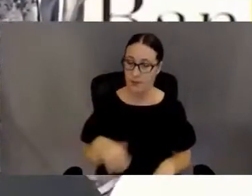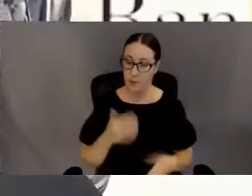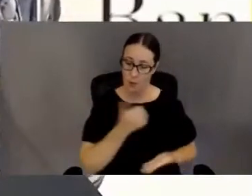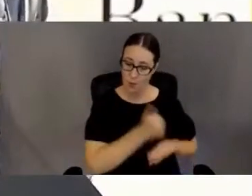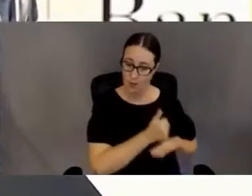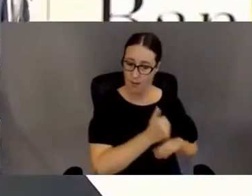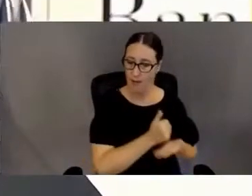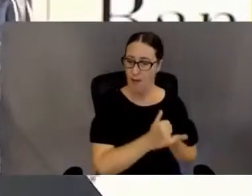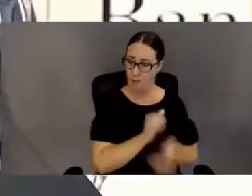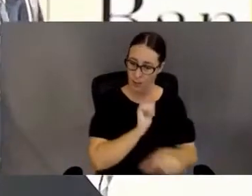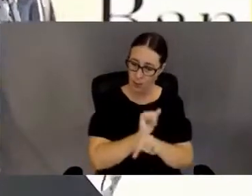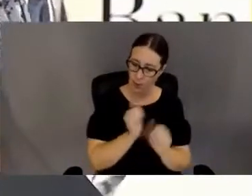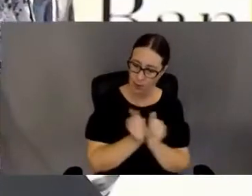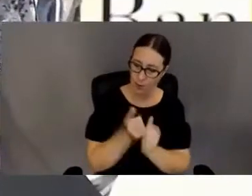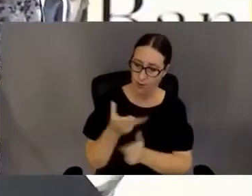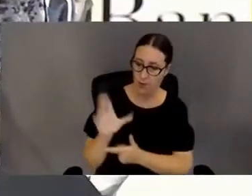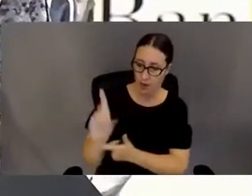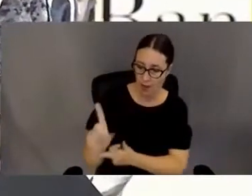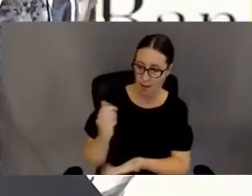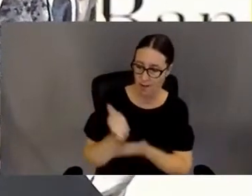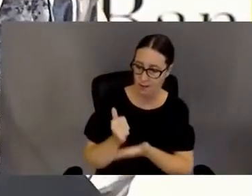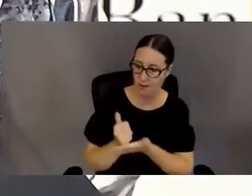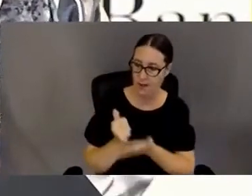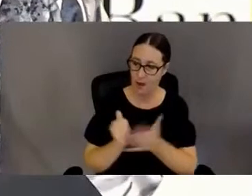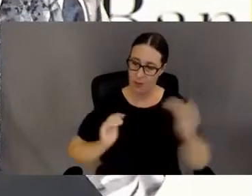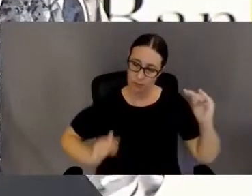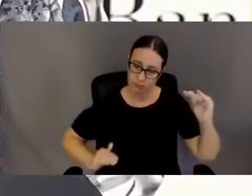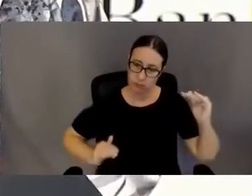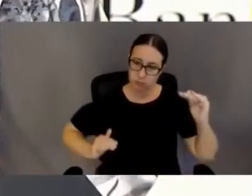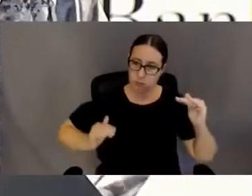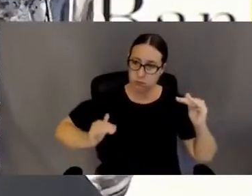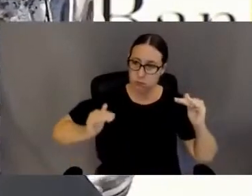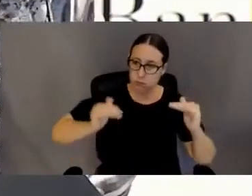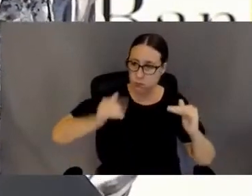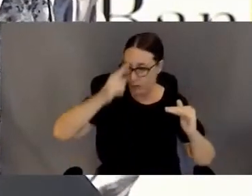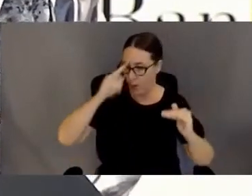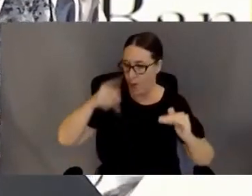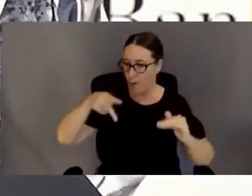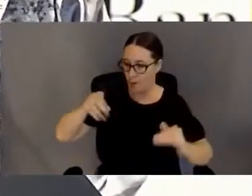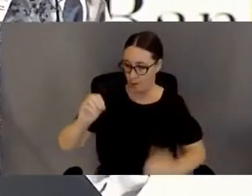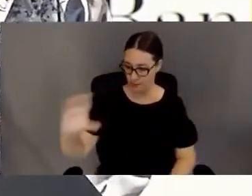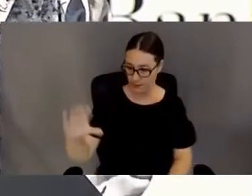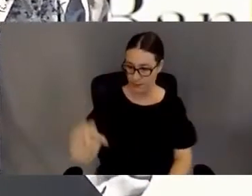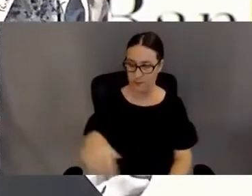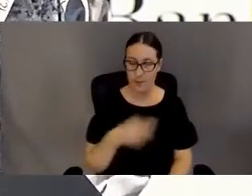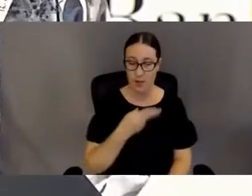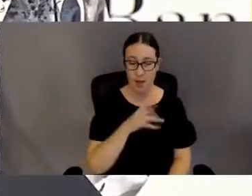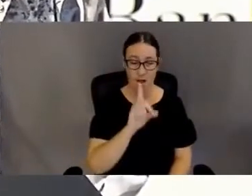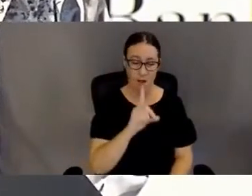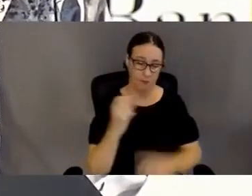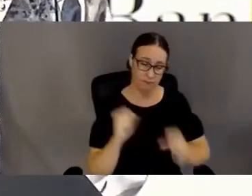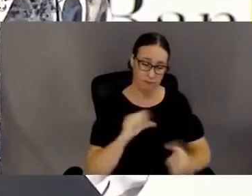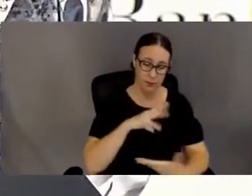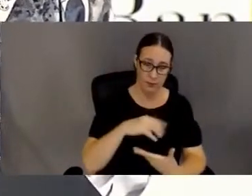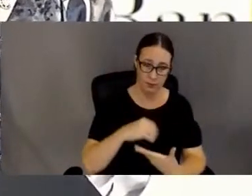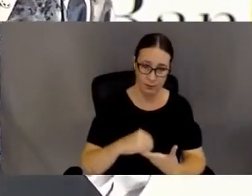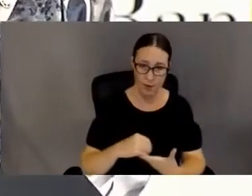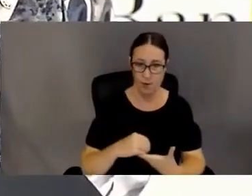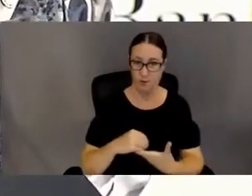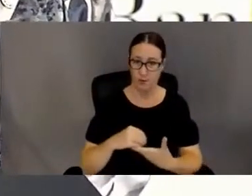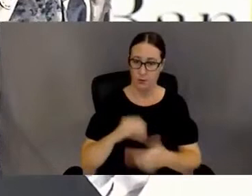to help level the playing field for people of color. HUD is taking aggressive action to strengthen the Fair Housing